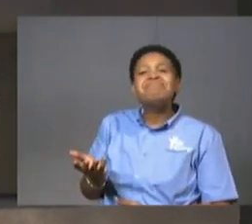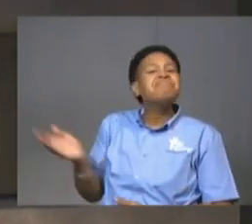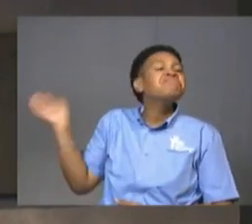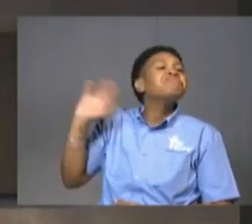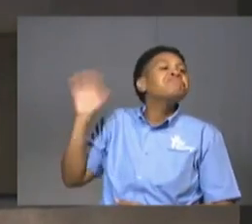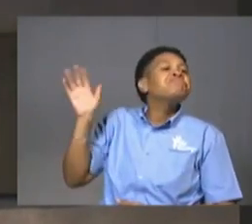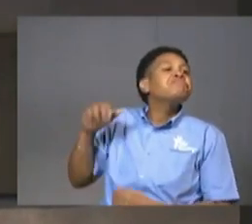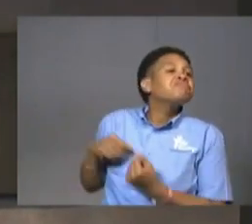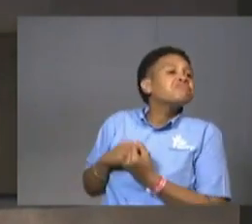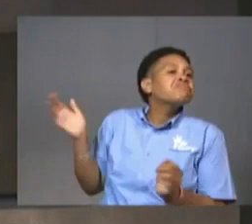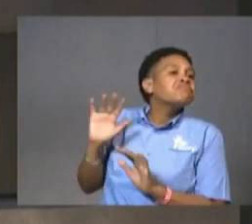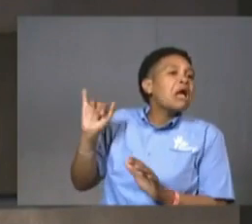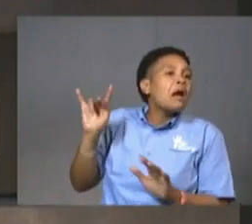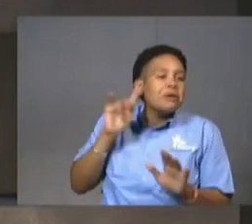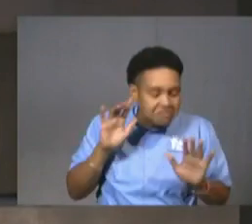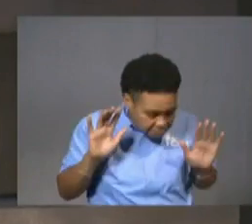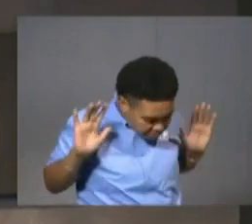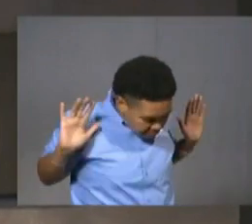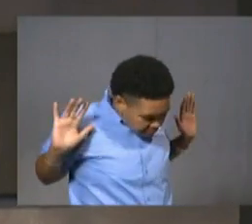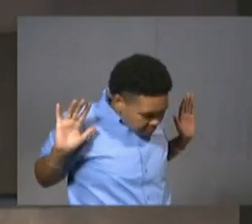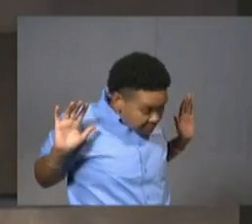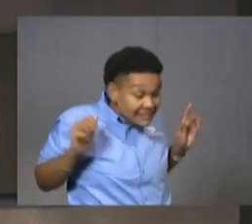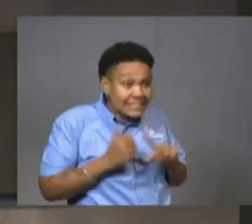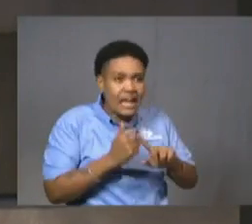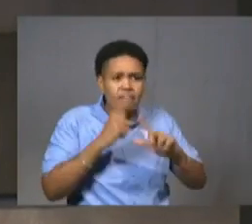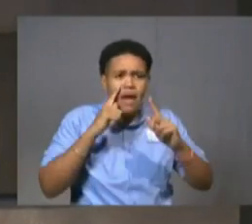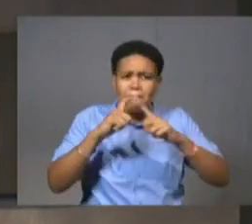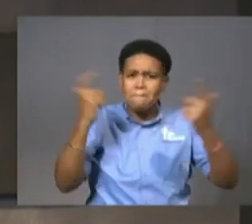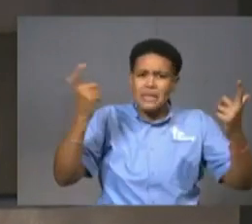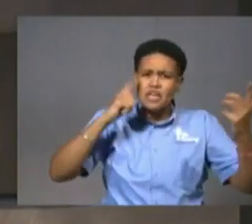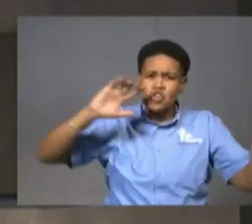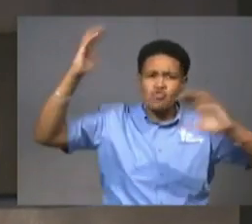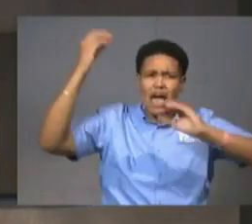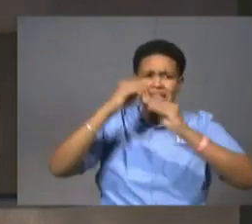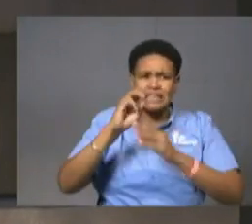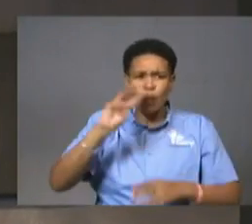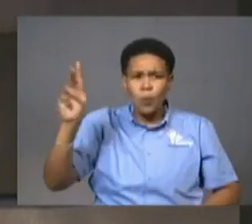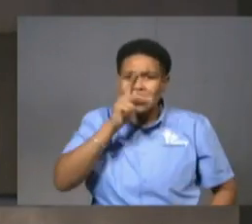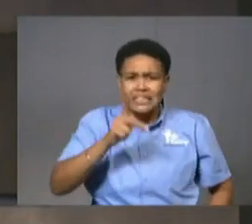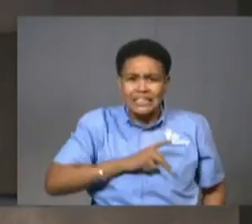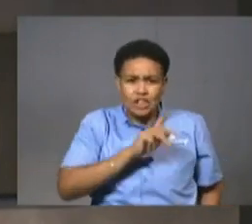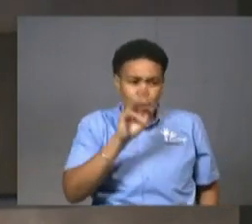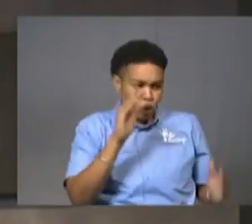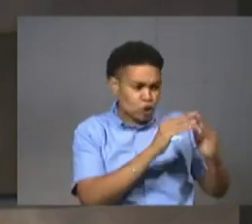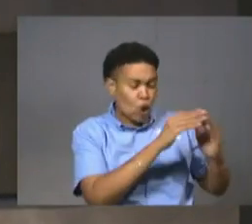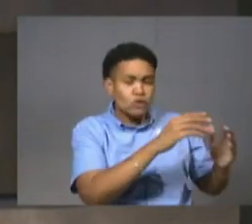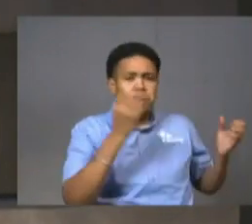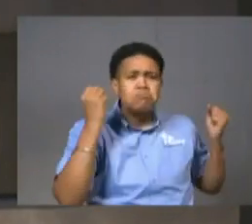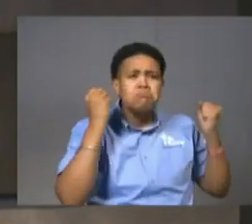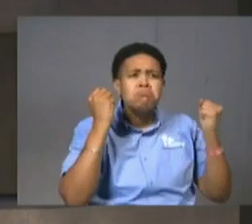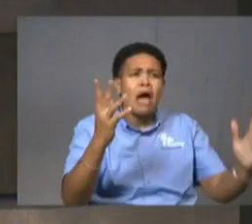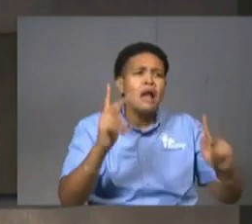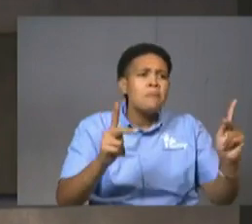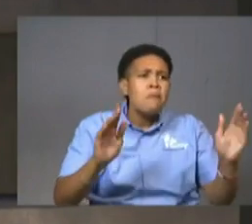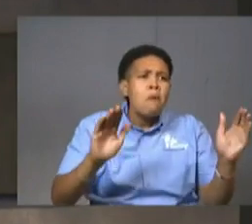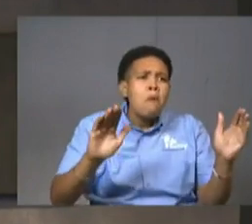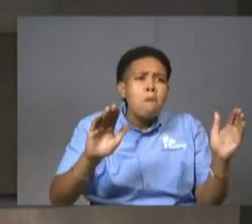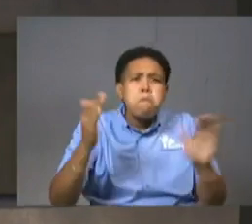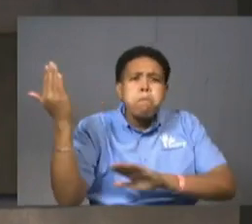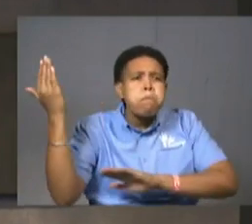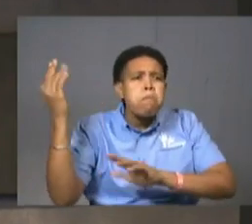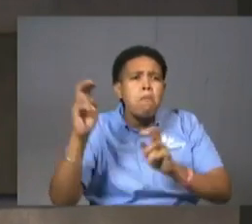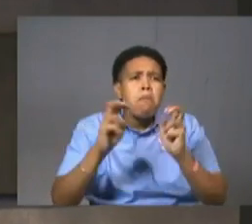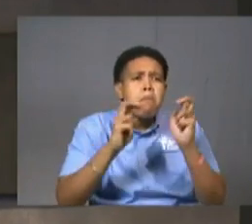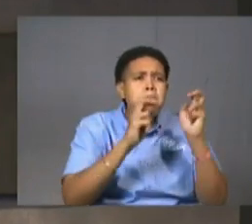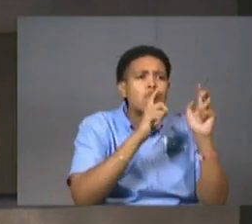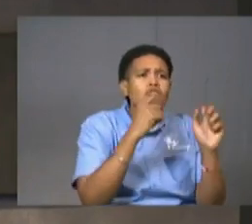was a massive crisis in West Kingston in which tens of scores of people lost their lives trying to fight the extradition